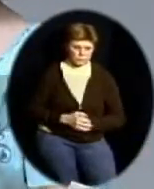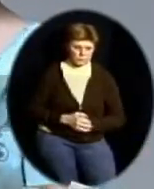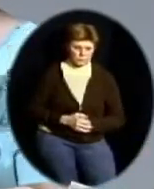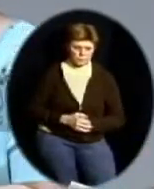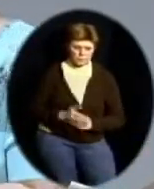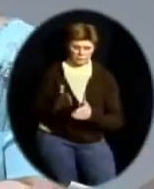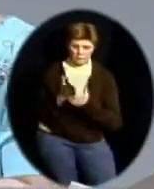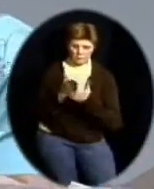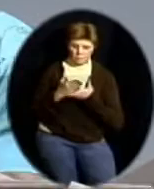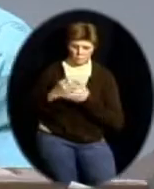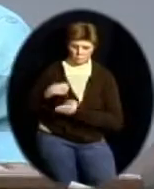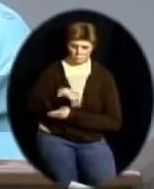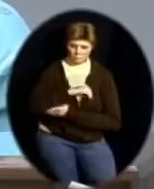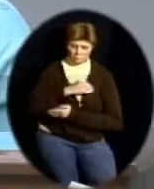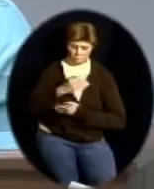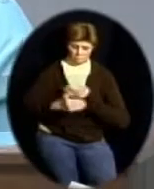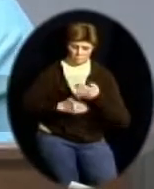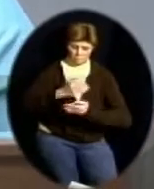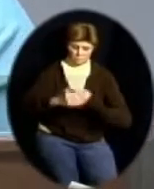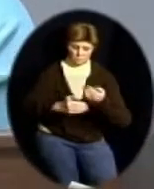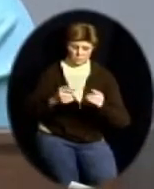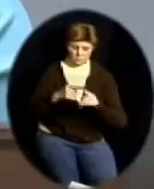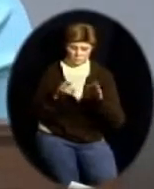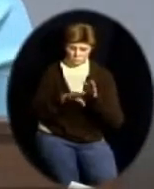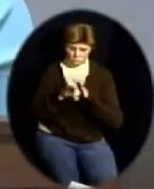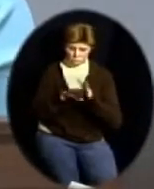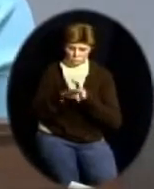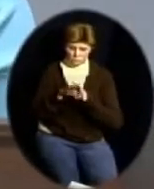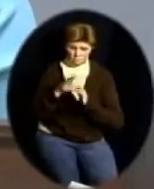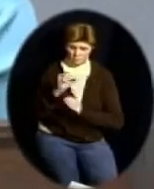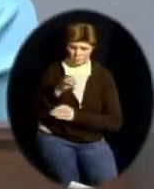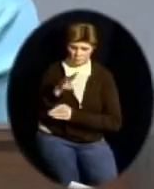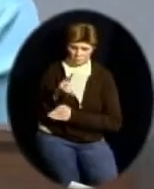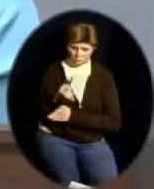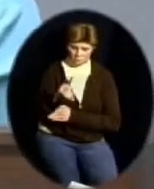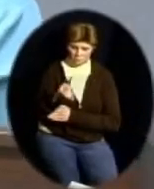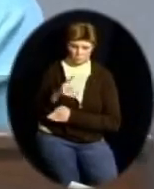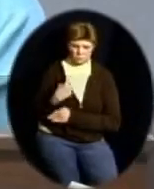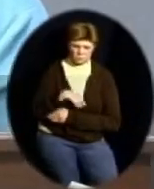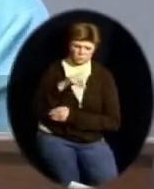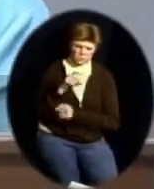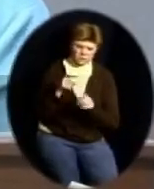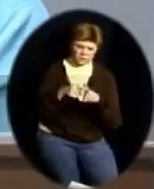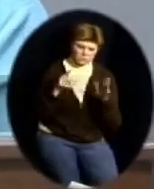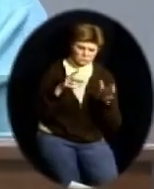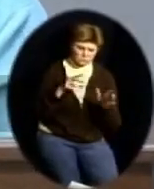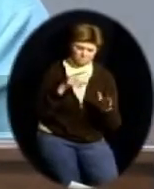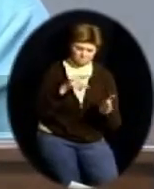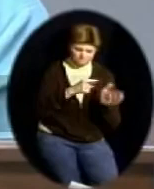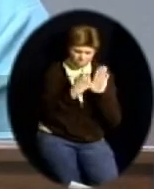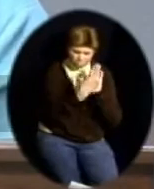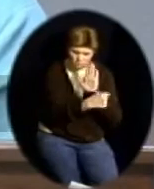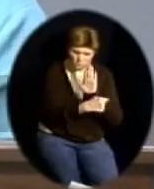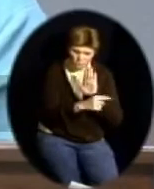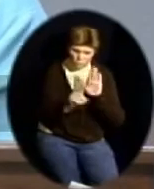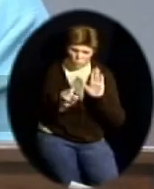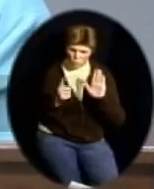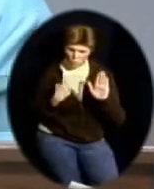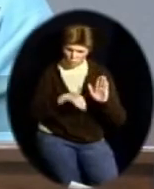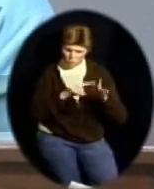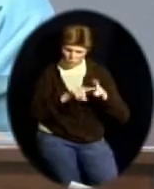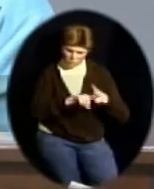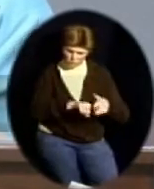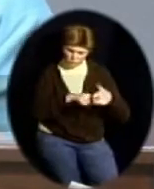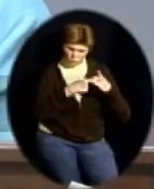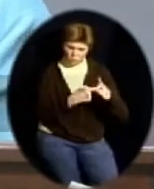Part of the process for getting the scorecard to where it is was identifying comparative benchmarks and performance targets. Comparative benchmarks